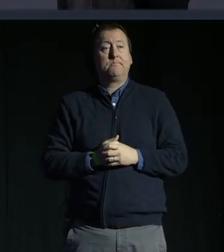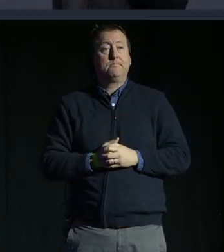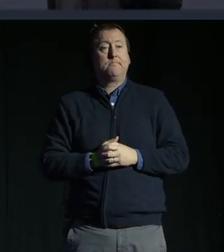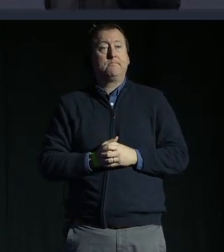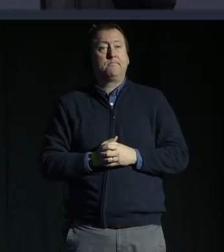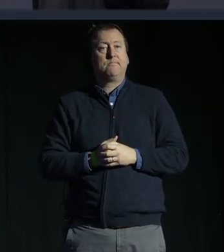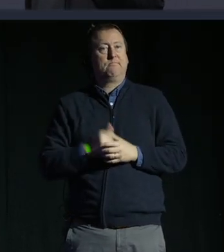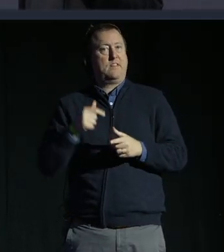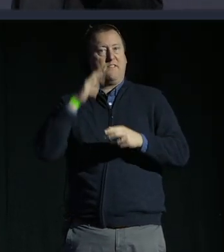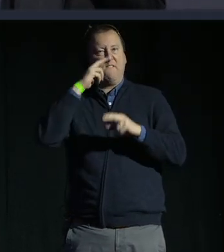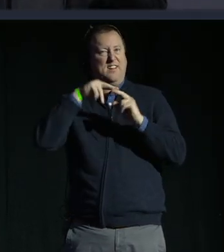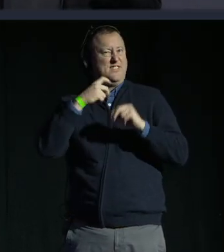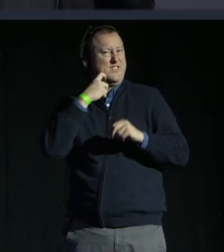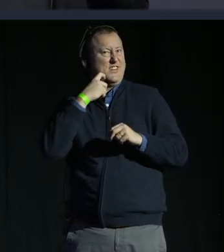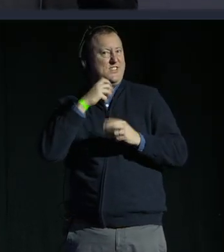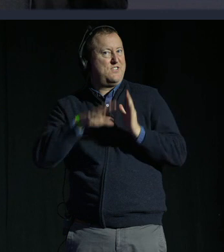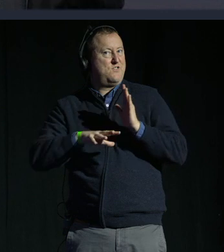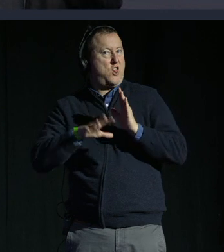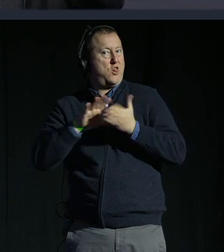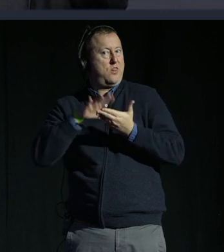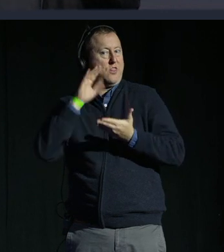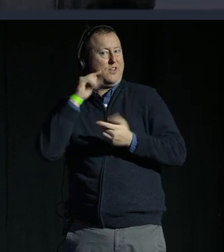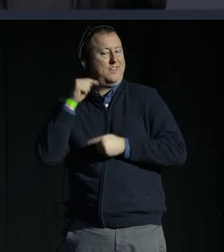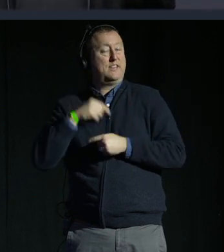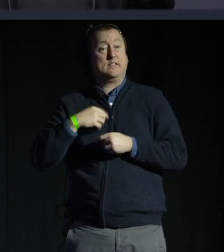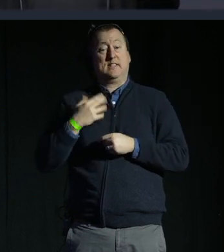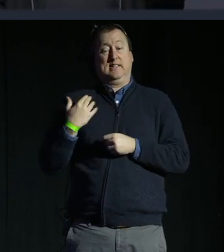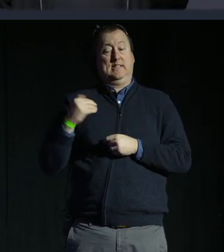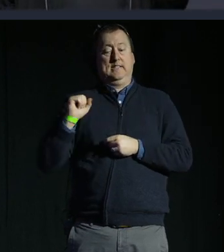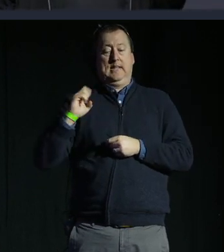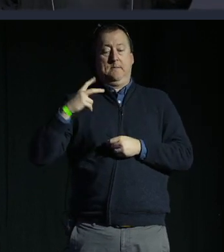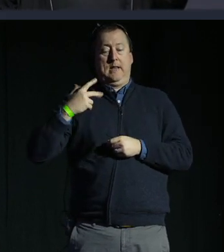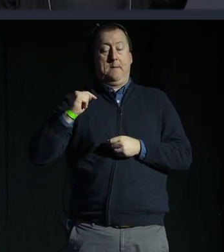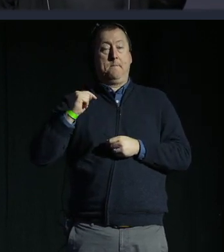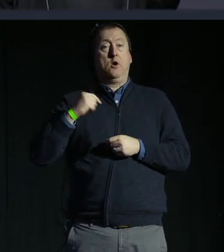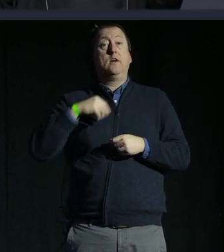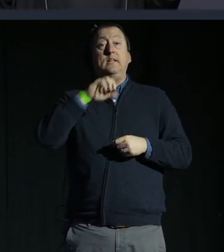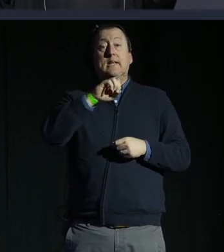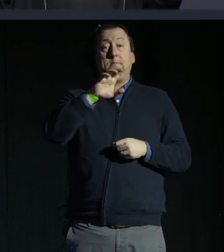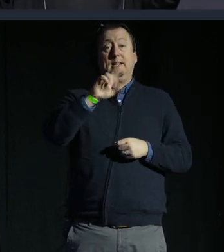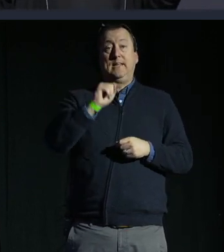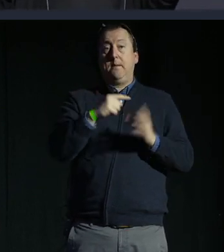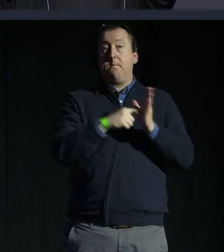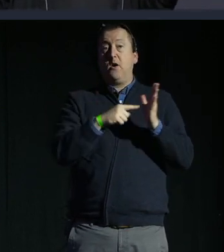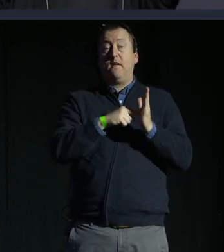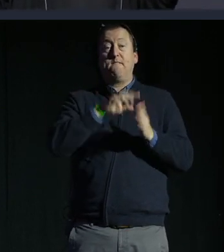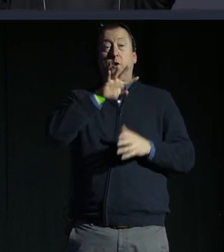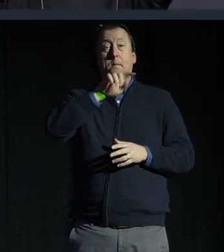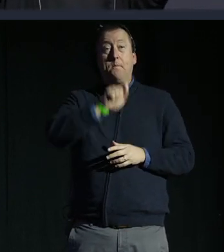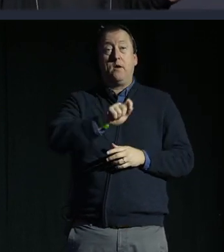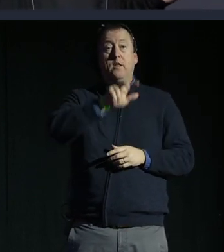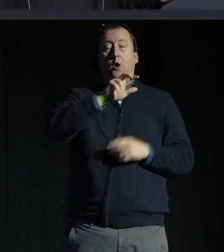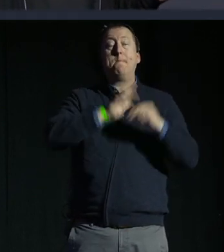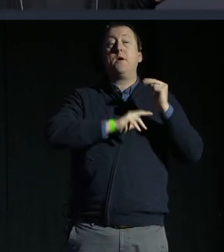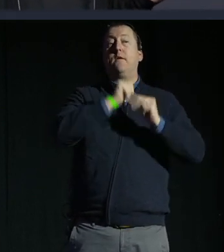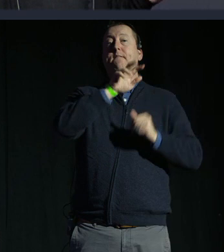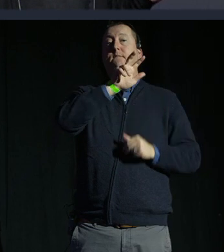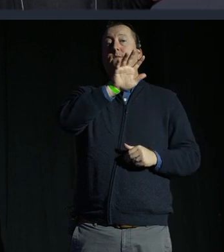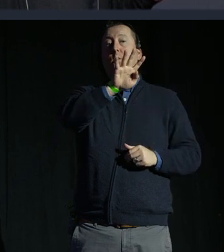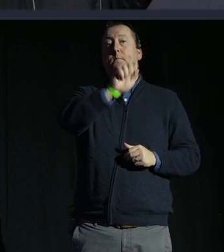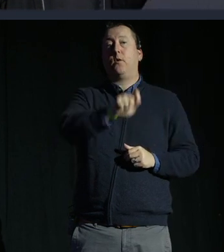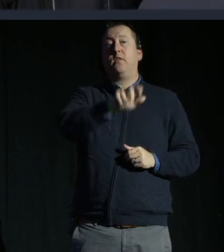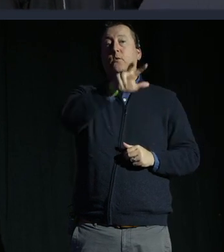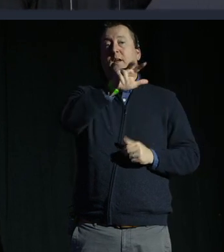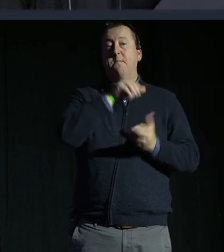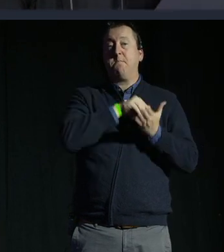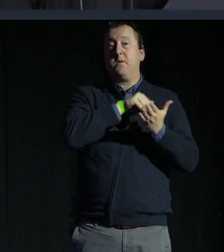This is fun. I found this out recently. In September alone, DBT built 4.3 million distinct models